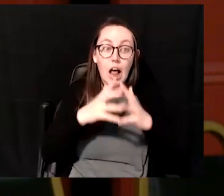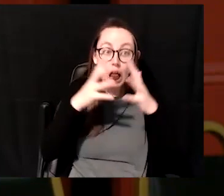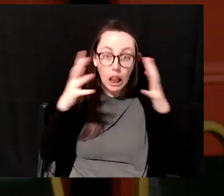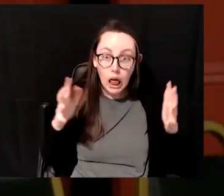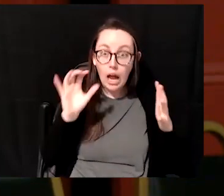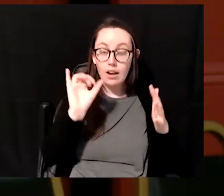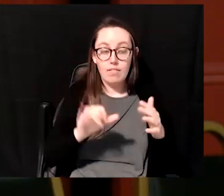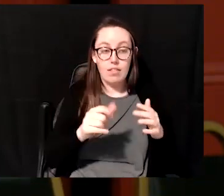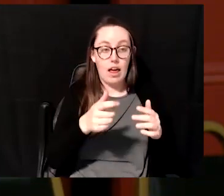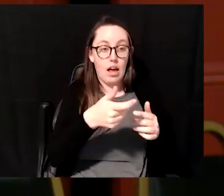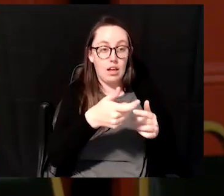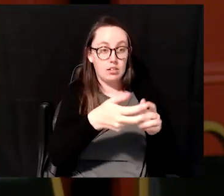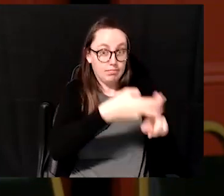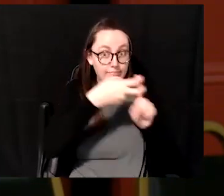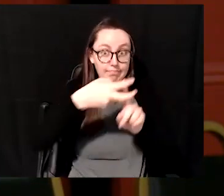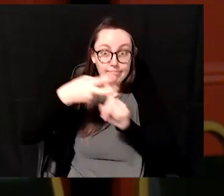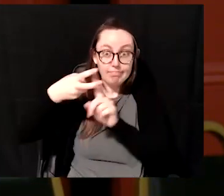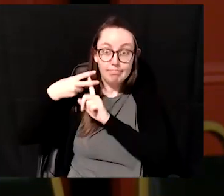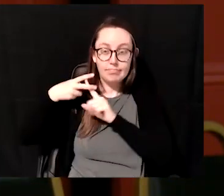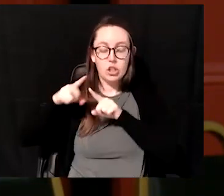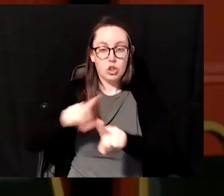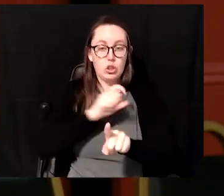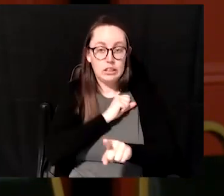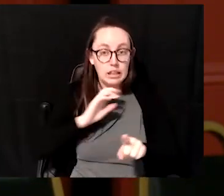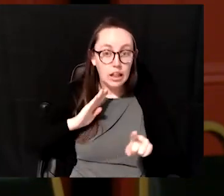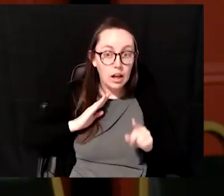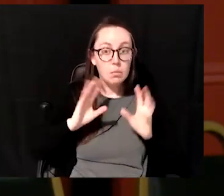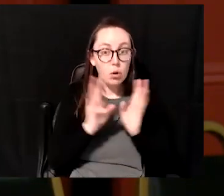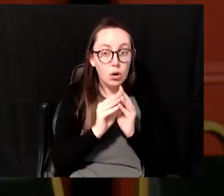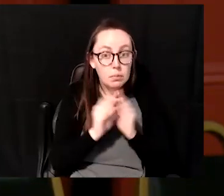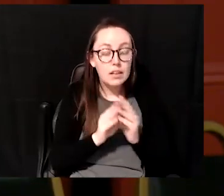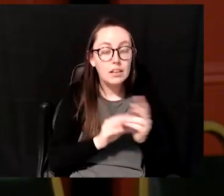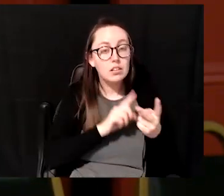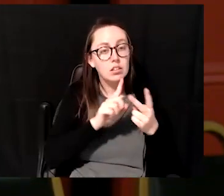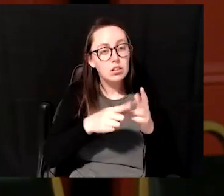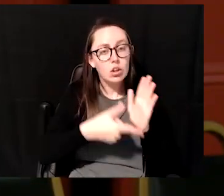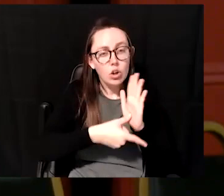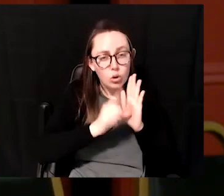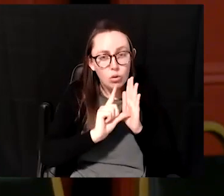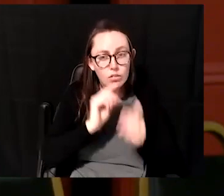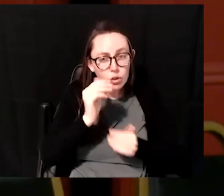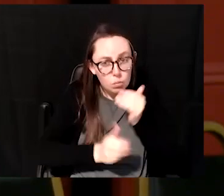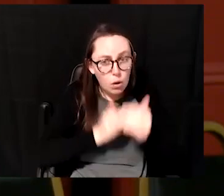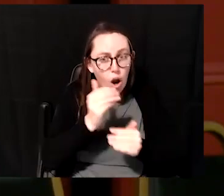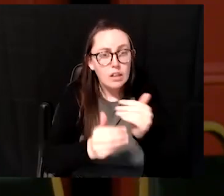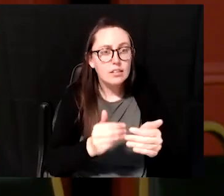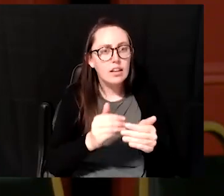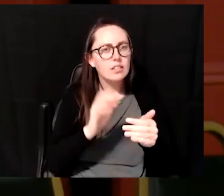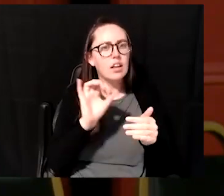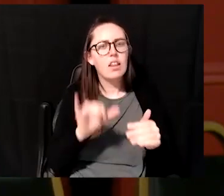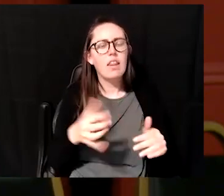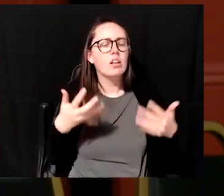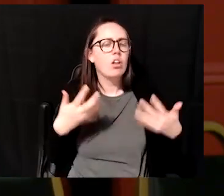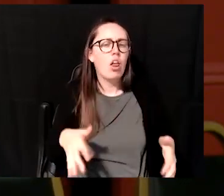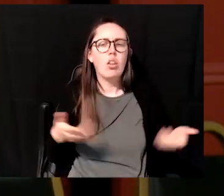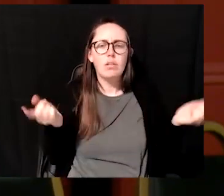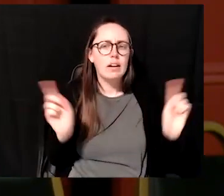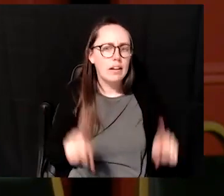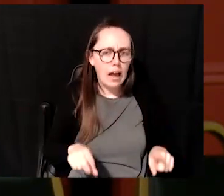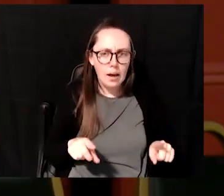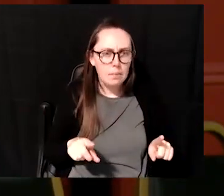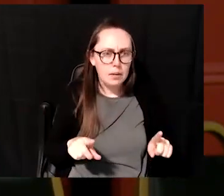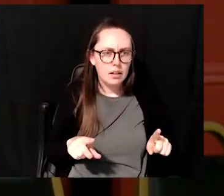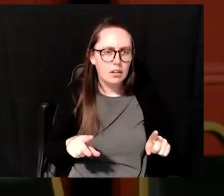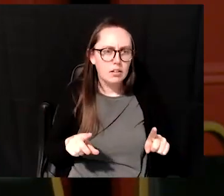meetings we've also done a lot of that through the review process there's a few different places that that has occurred over the past